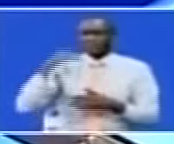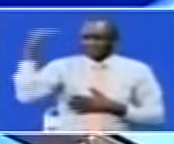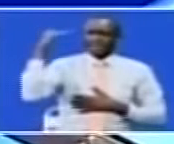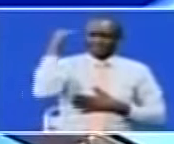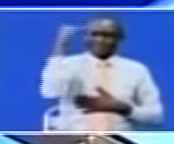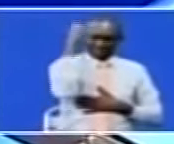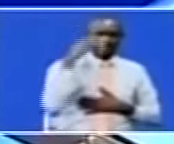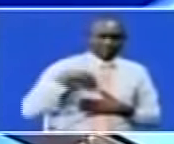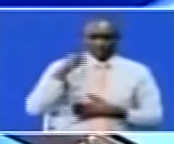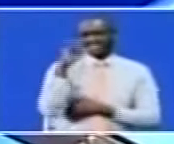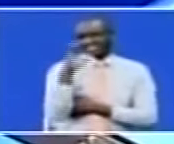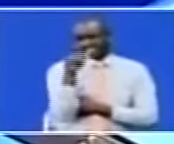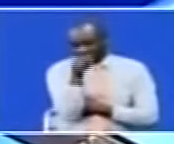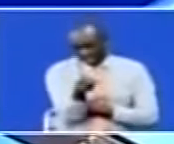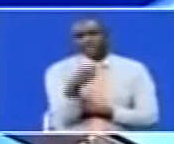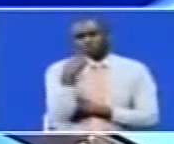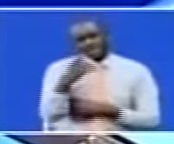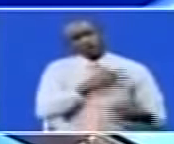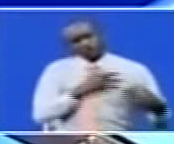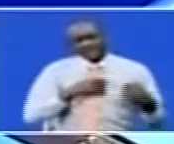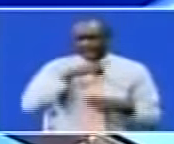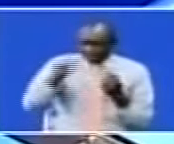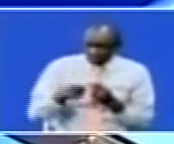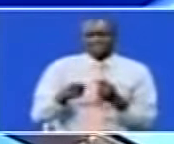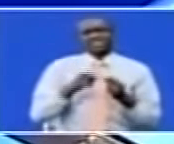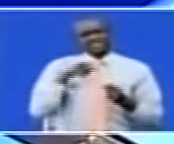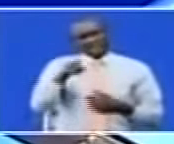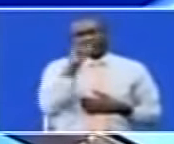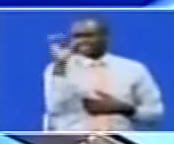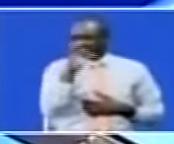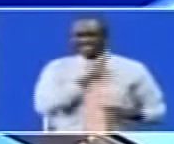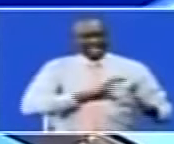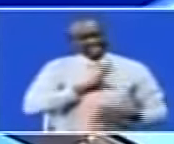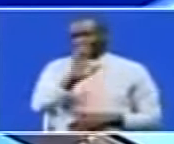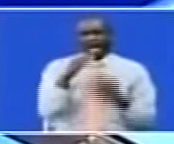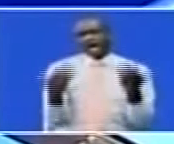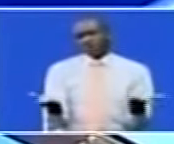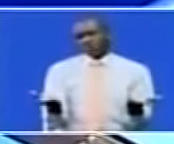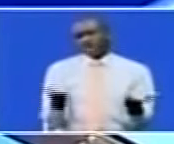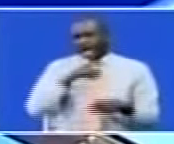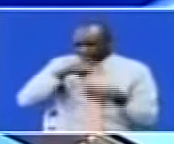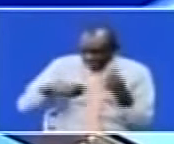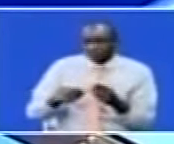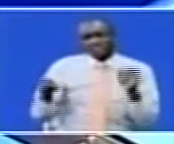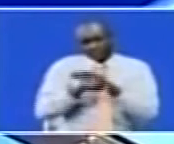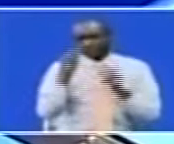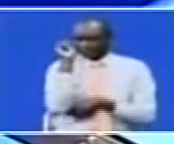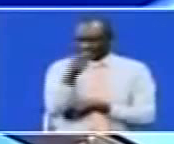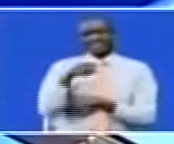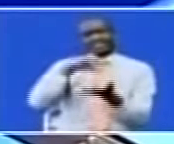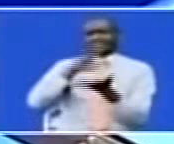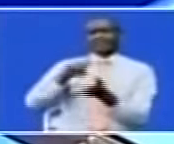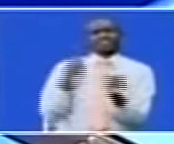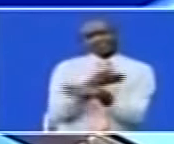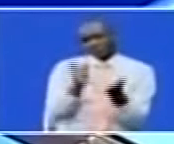of State Parties officials to raise concern over the conduct of the International Criminal Court in its handling of the Deputy President's